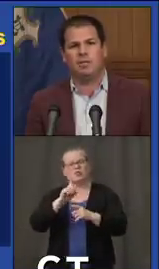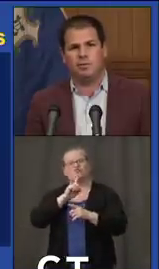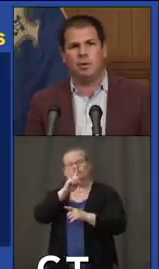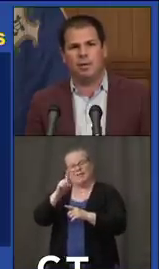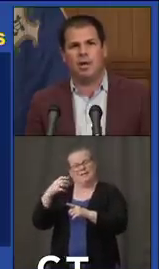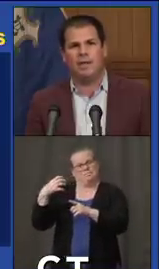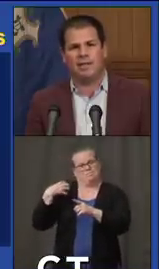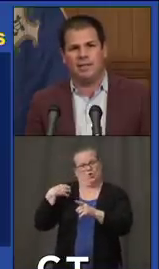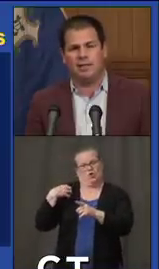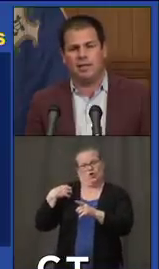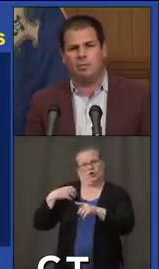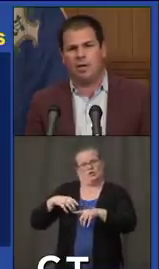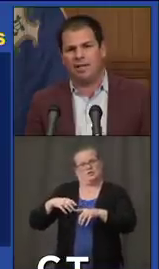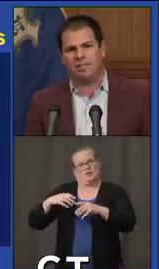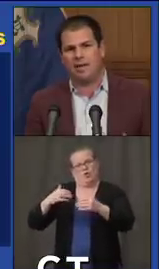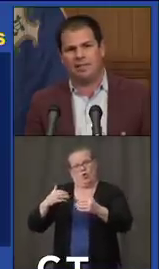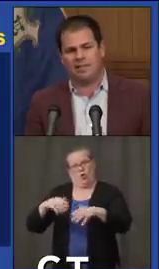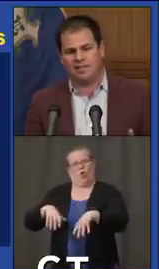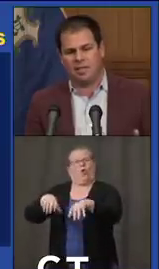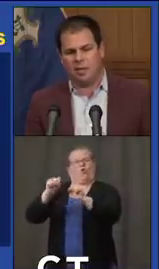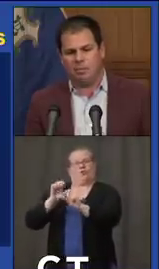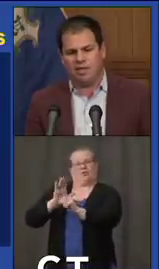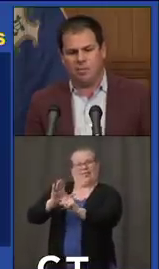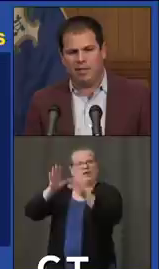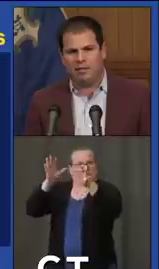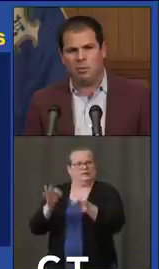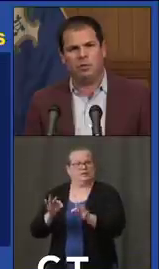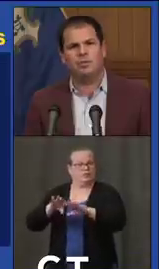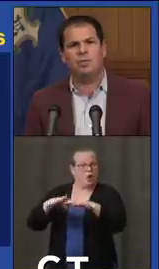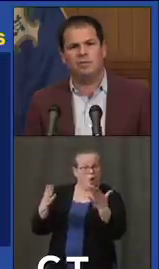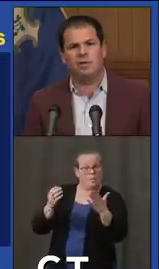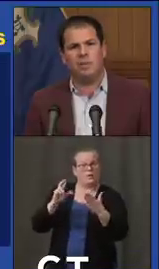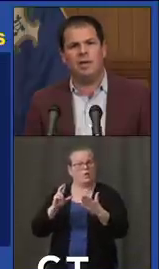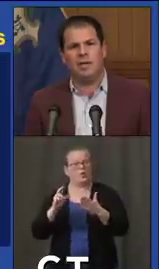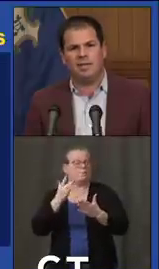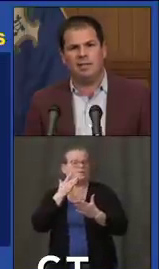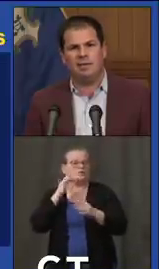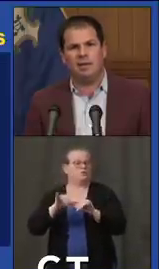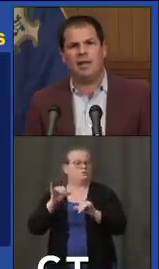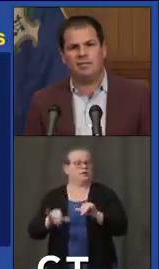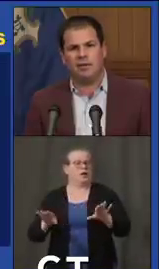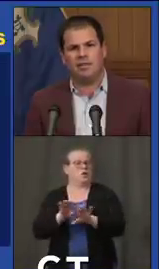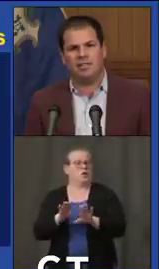they want to open on that date. And what I expect is May 20th won't look too different than May